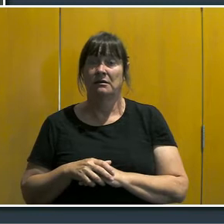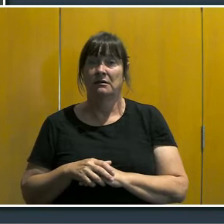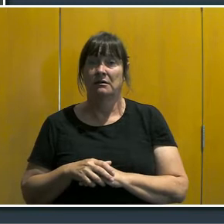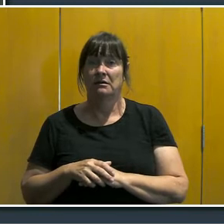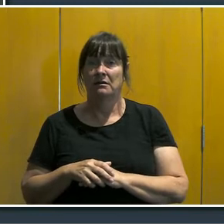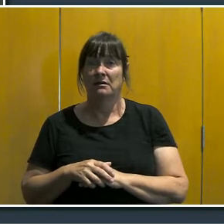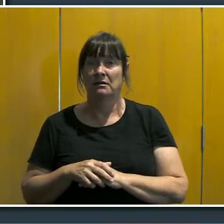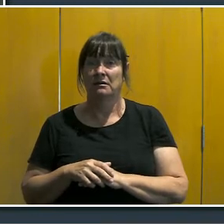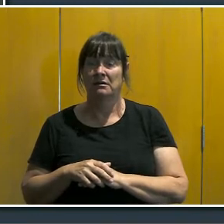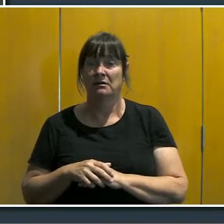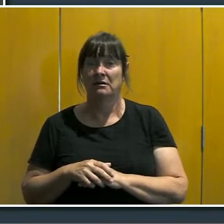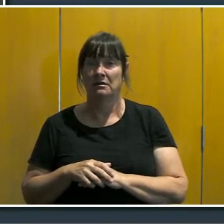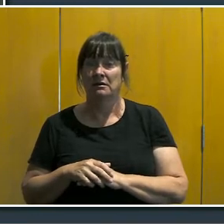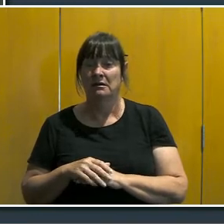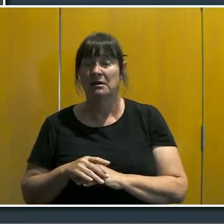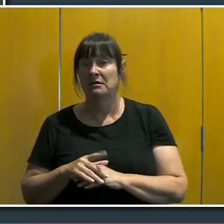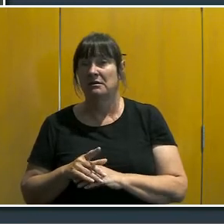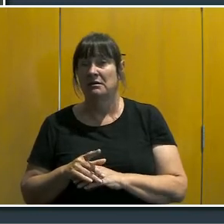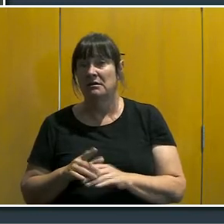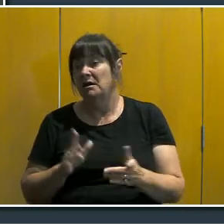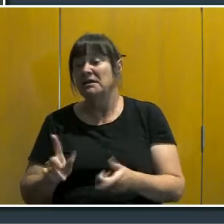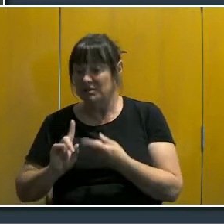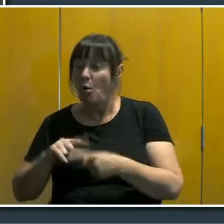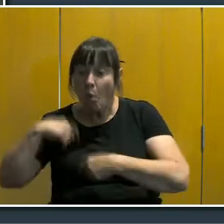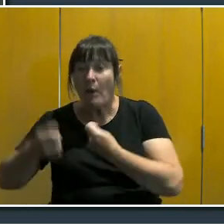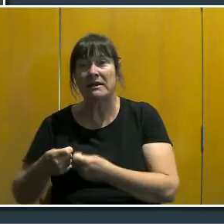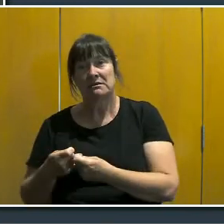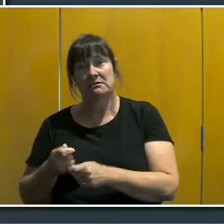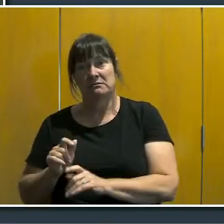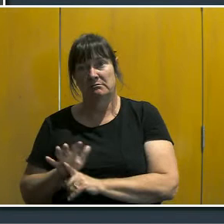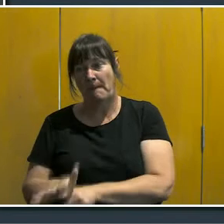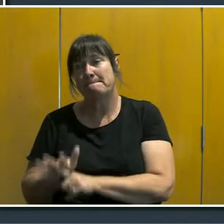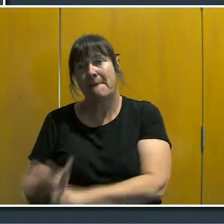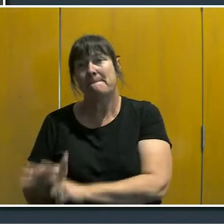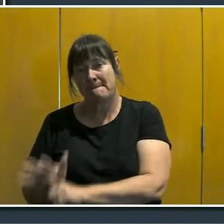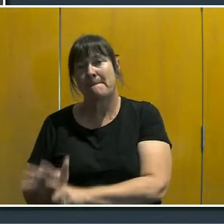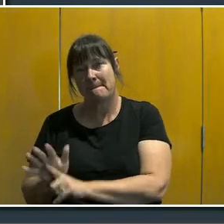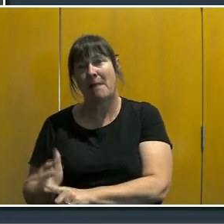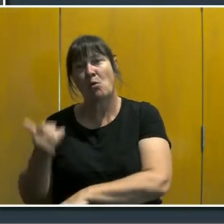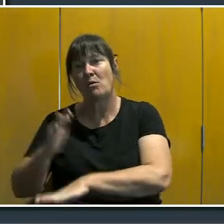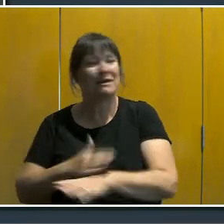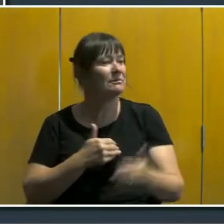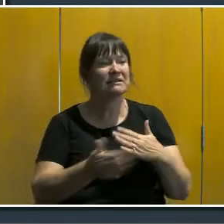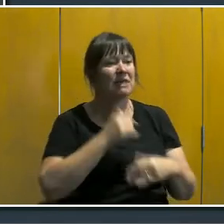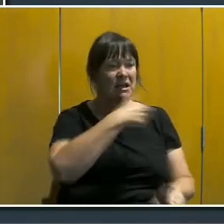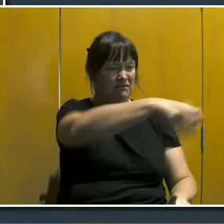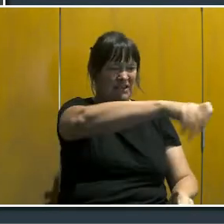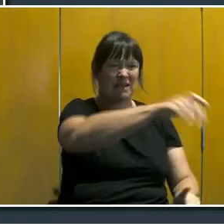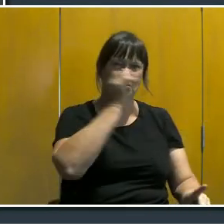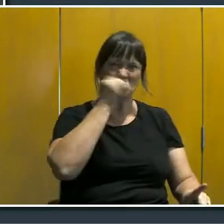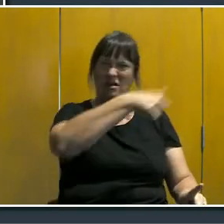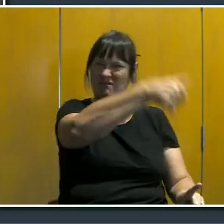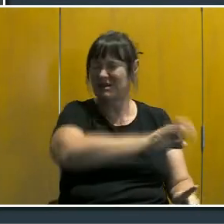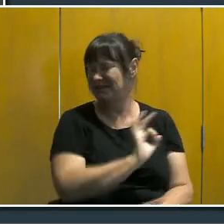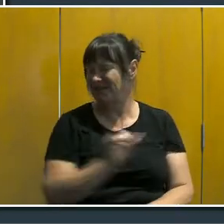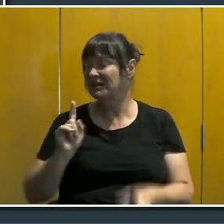there is any use of water or sewage from the house, 24 hours a day, 7 days a week, every